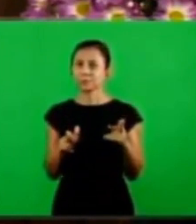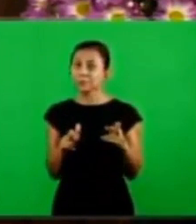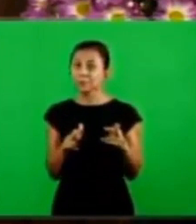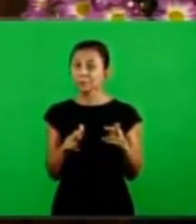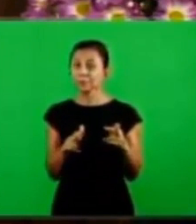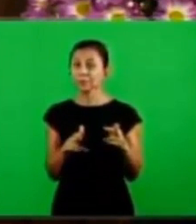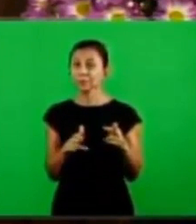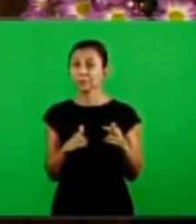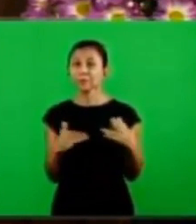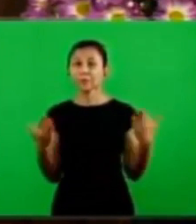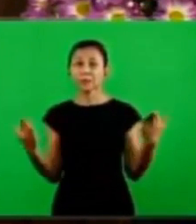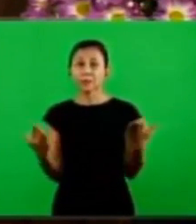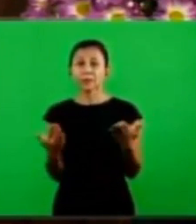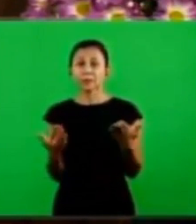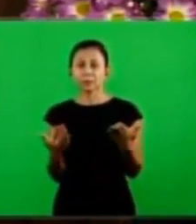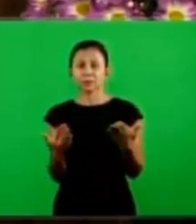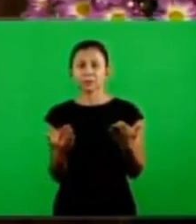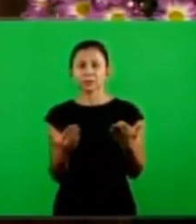Now the prayers.